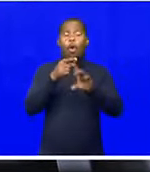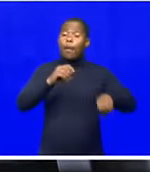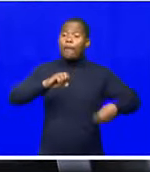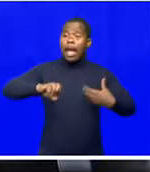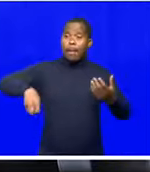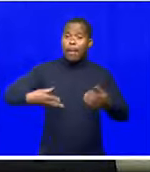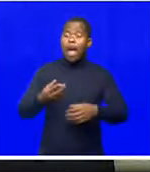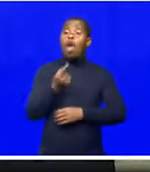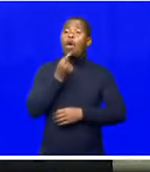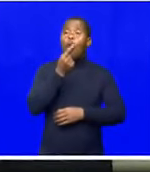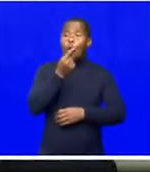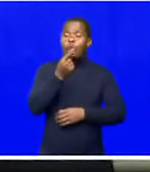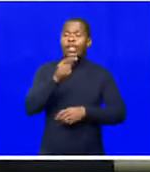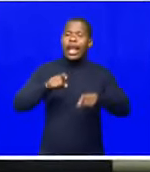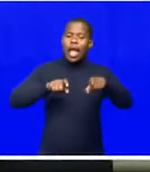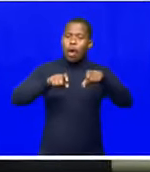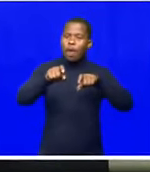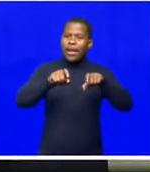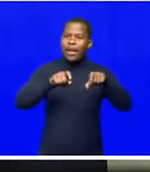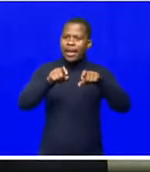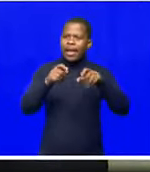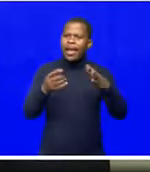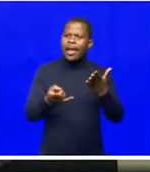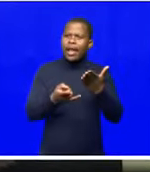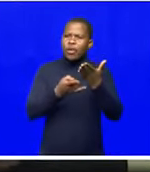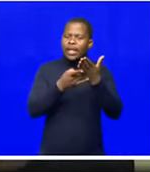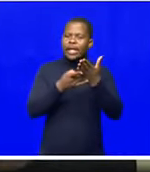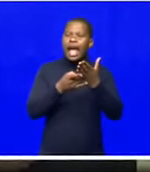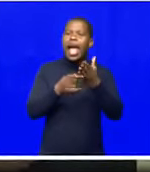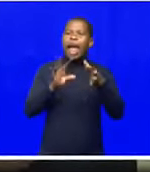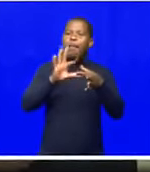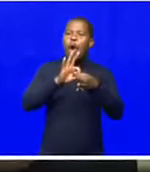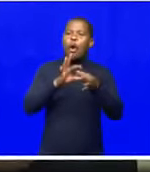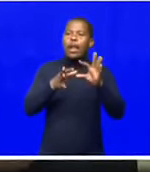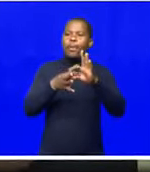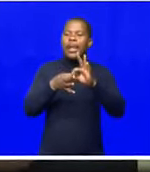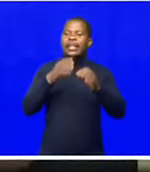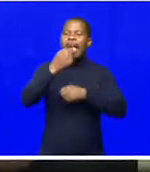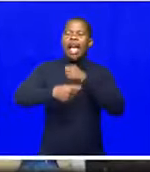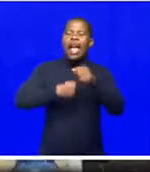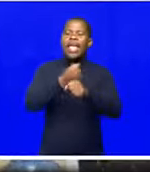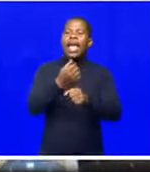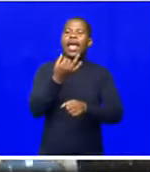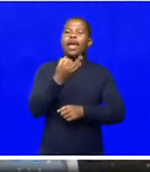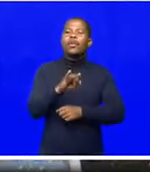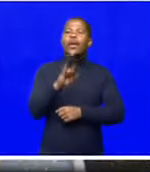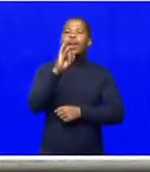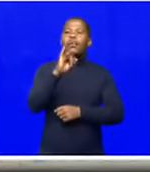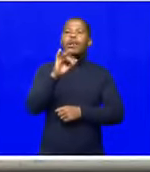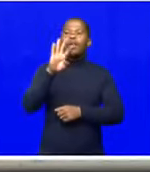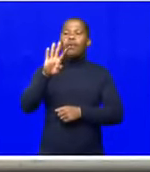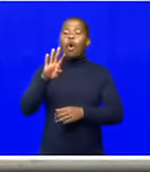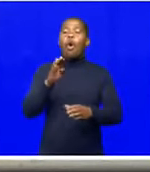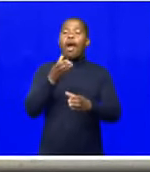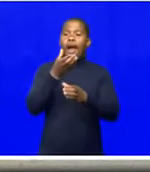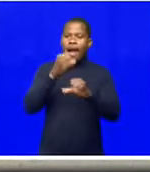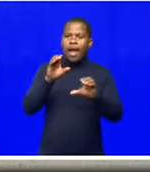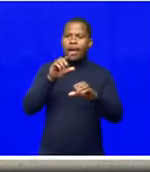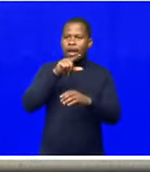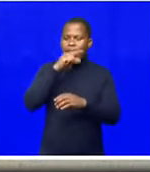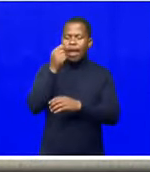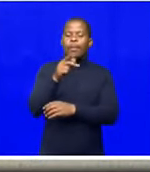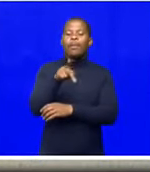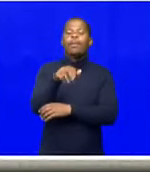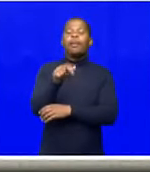le imidlalo ke leyakha noma lendlulela yona imidlalo ema Olympics letaba khona nga 2024 even lase Paris. What inspires